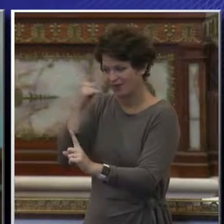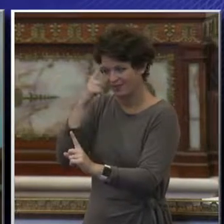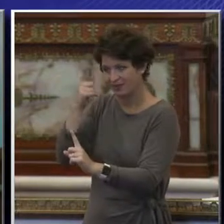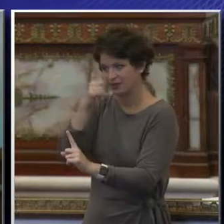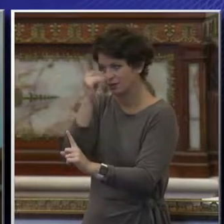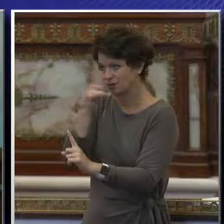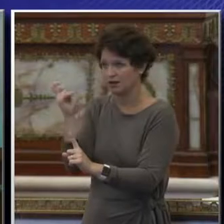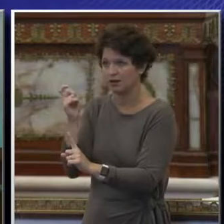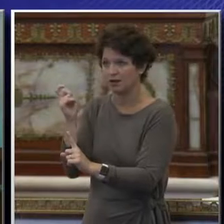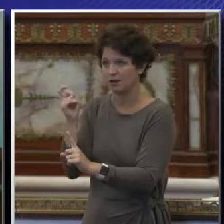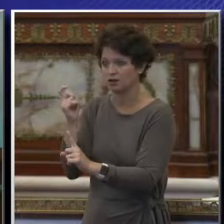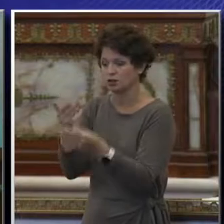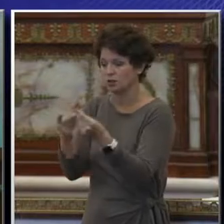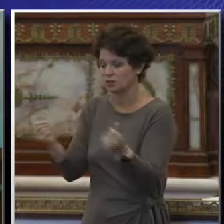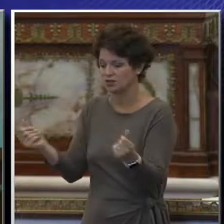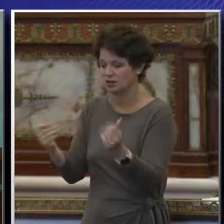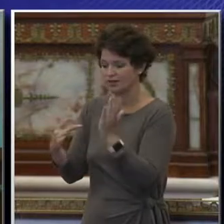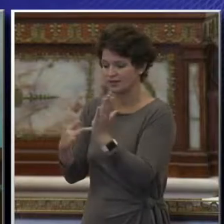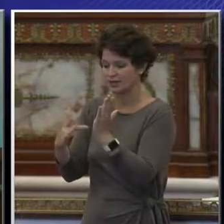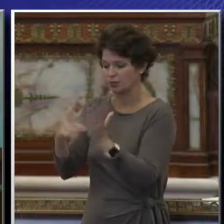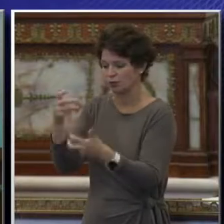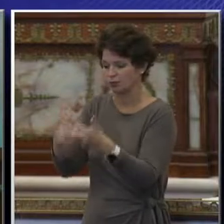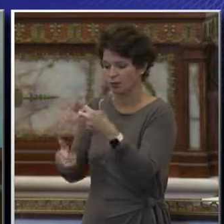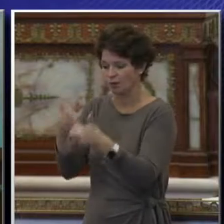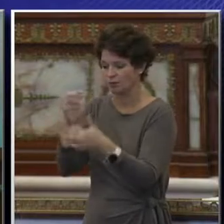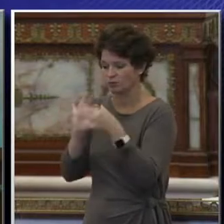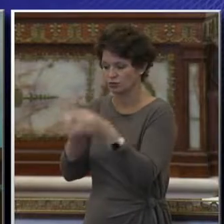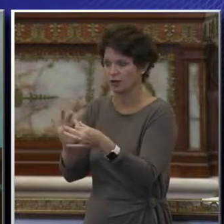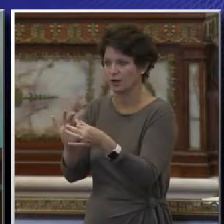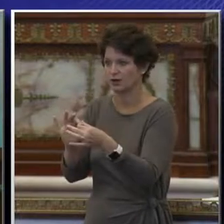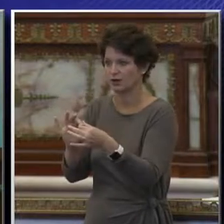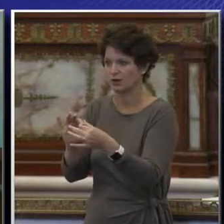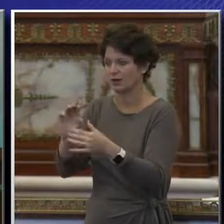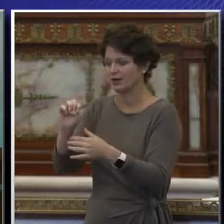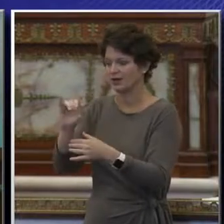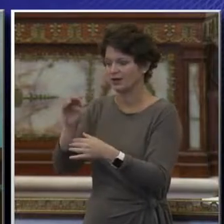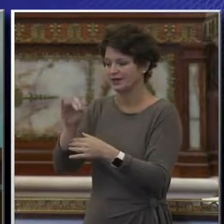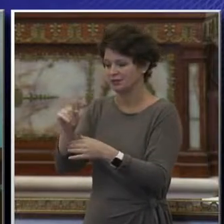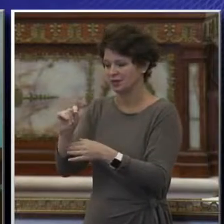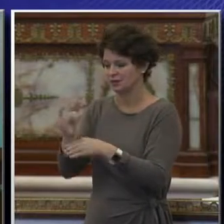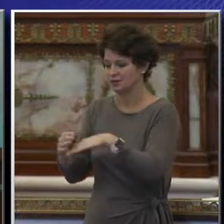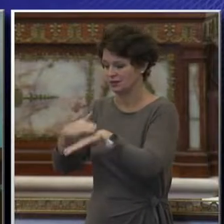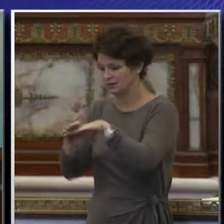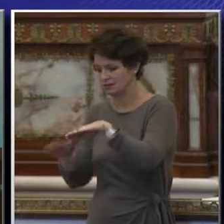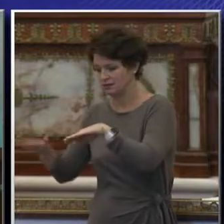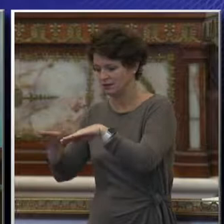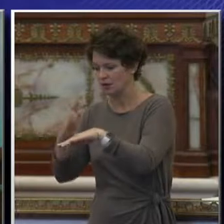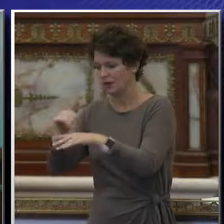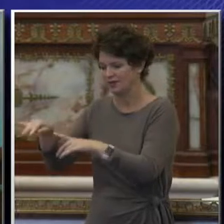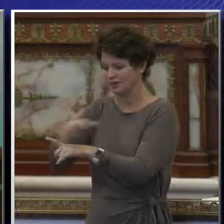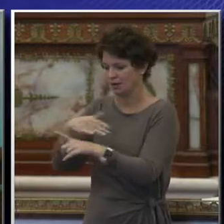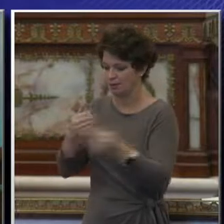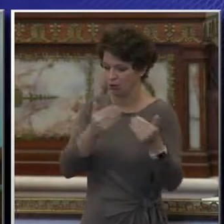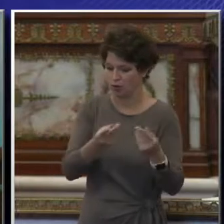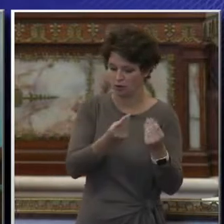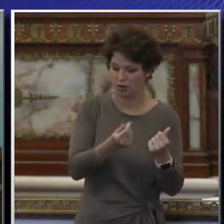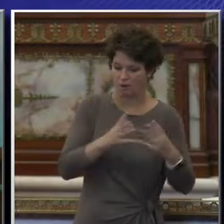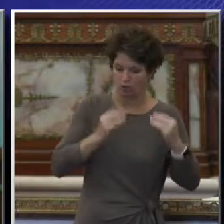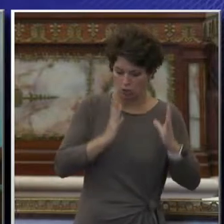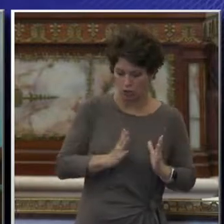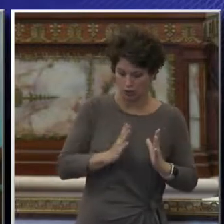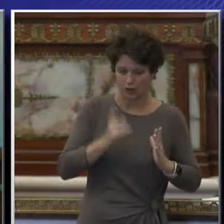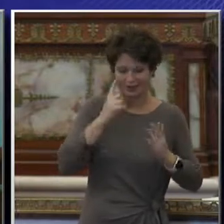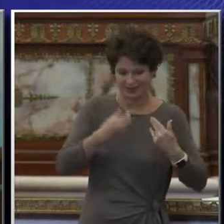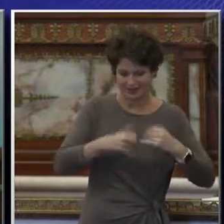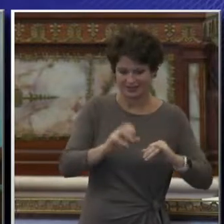to resolving the technical issues around easements on the site between the current property owner, which is, I think,